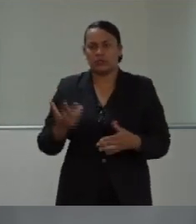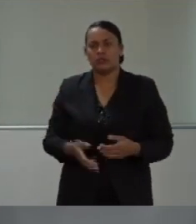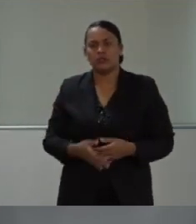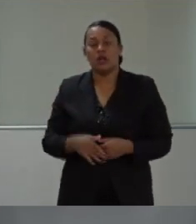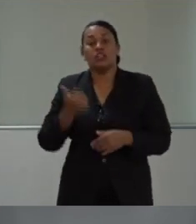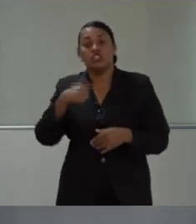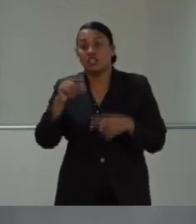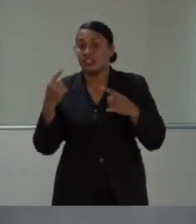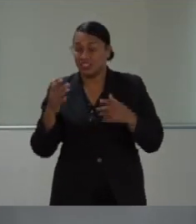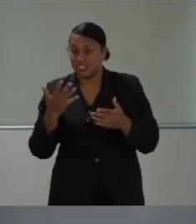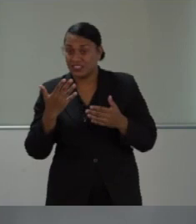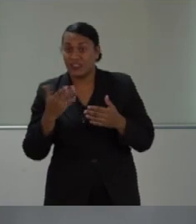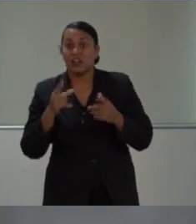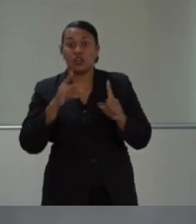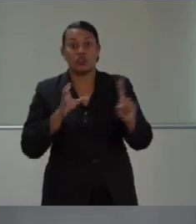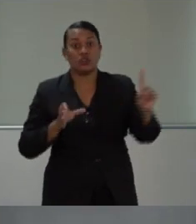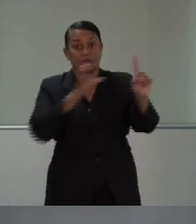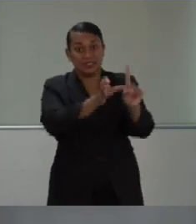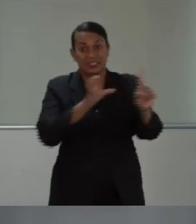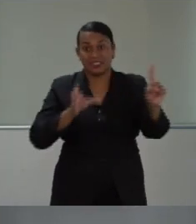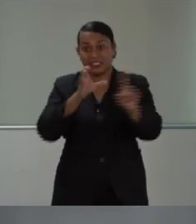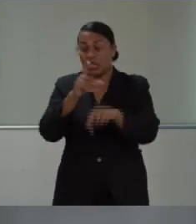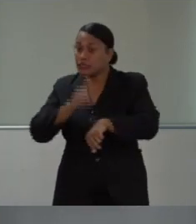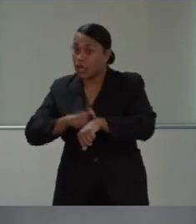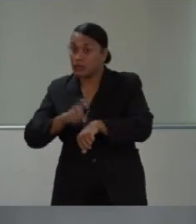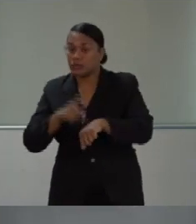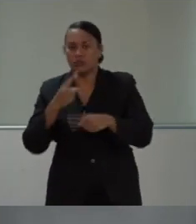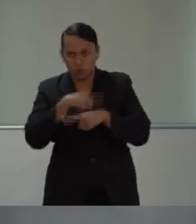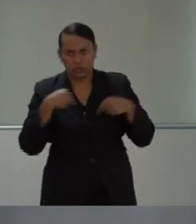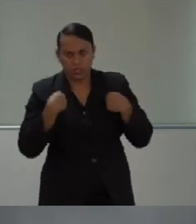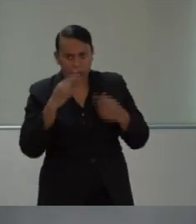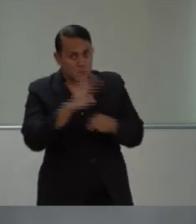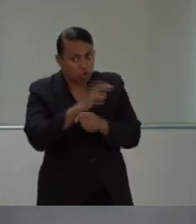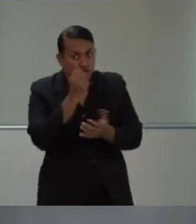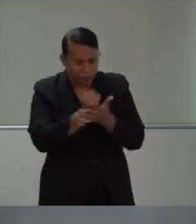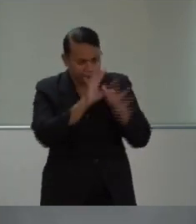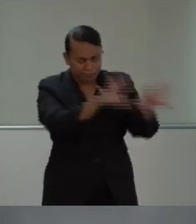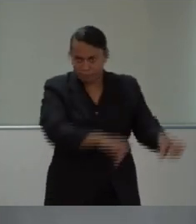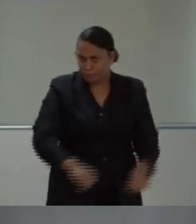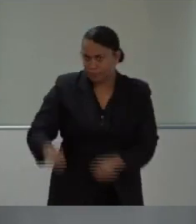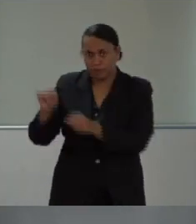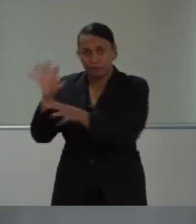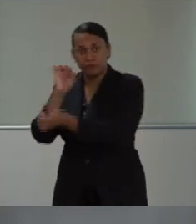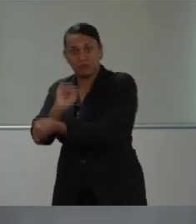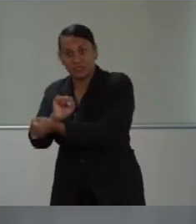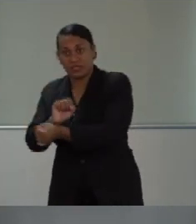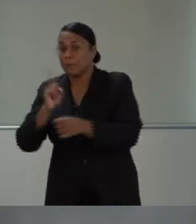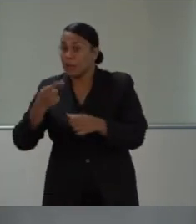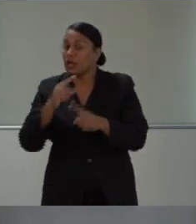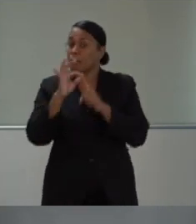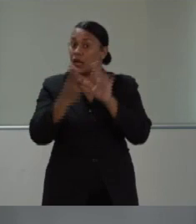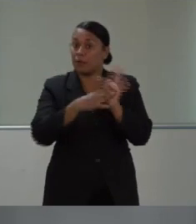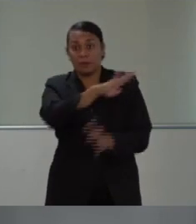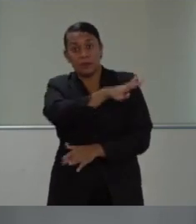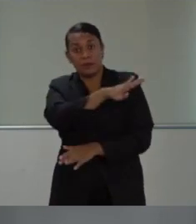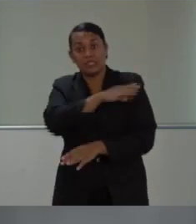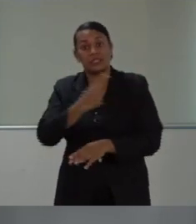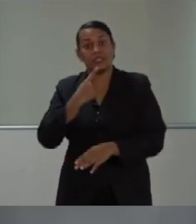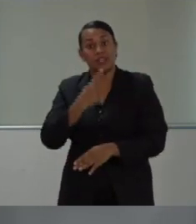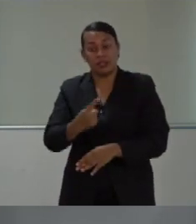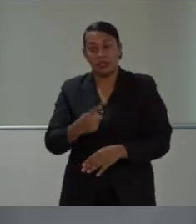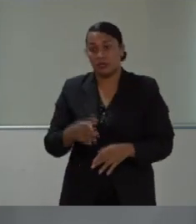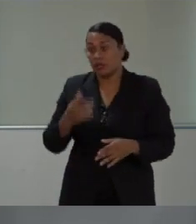their quarantine period. So I keep reiterating what the Honourable Prime Minister said, and what the